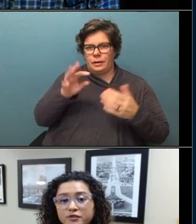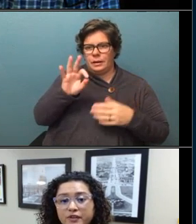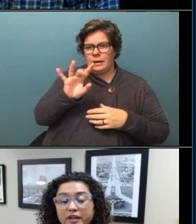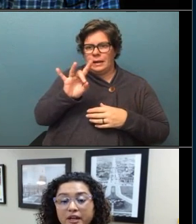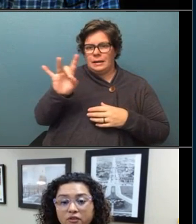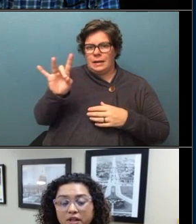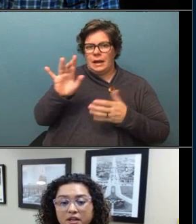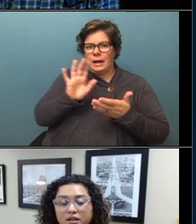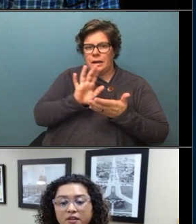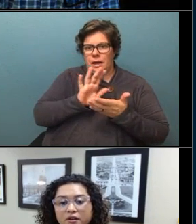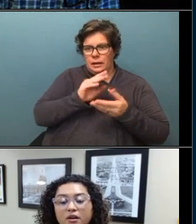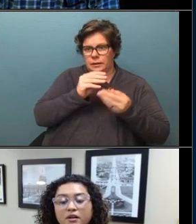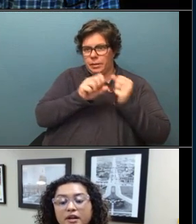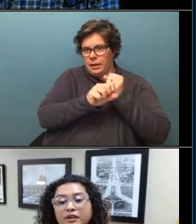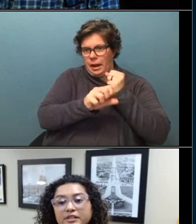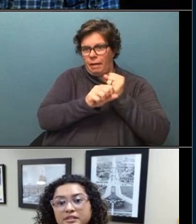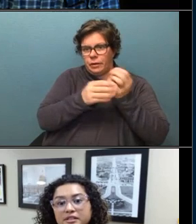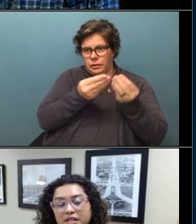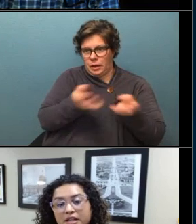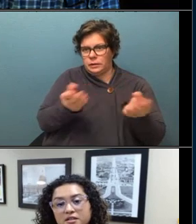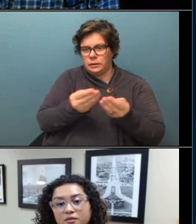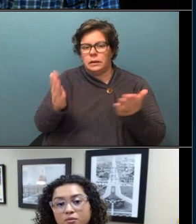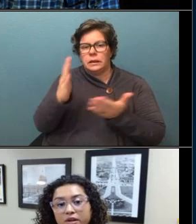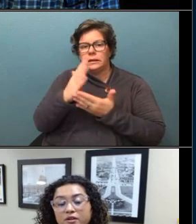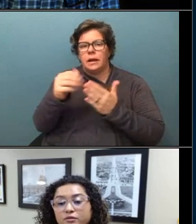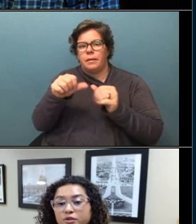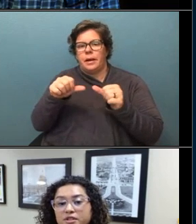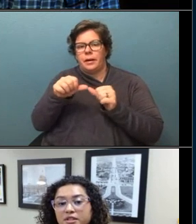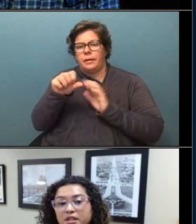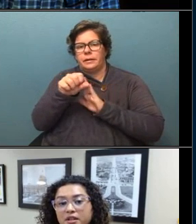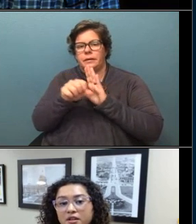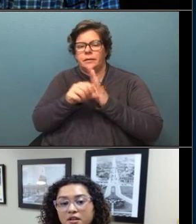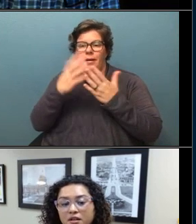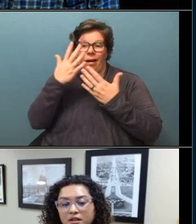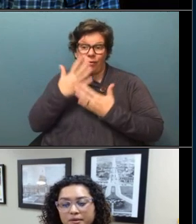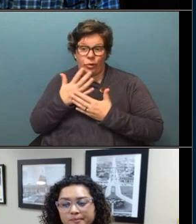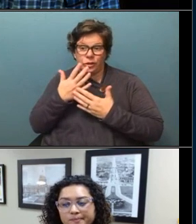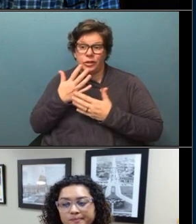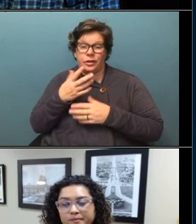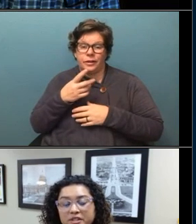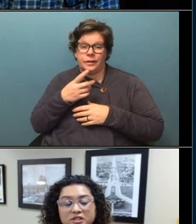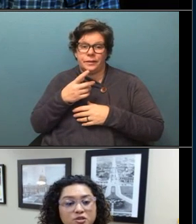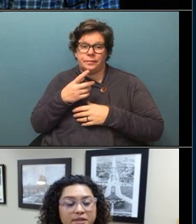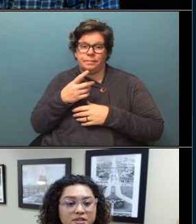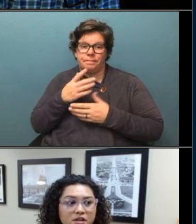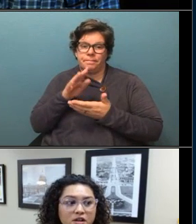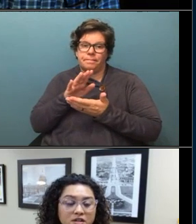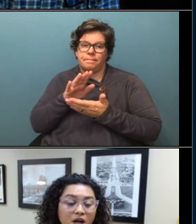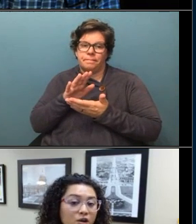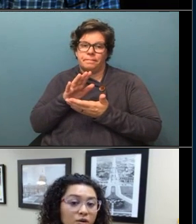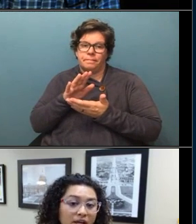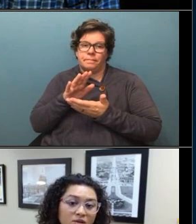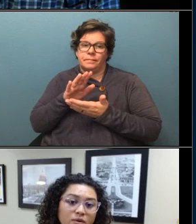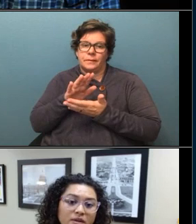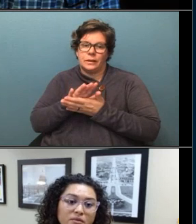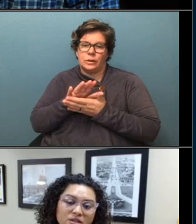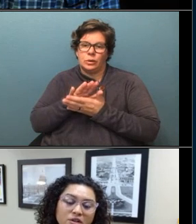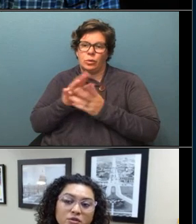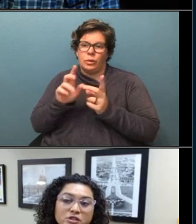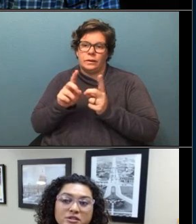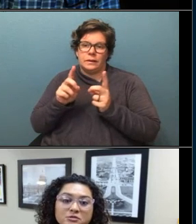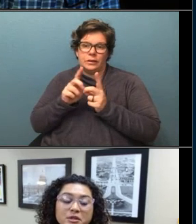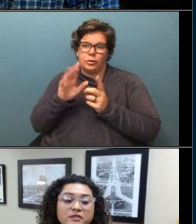being pushed fairly heavily. There are areas in the state where unfortunately constituents are not okay